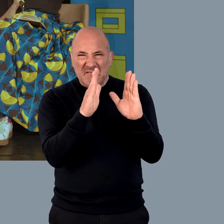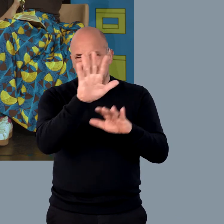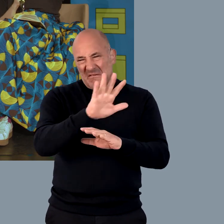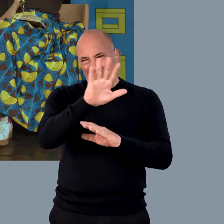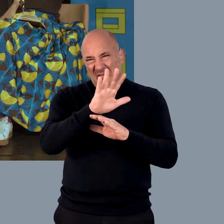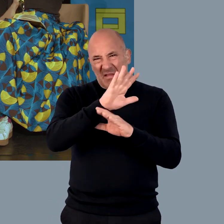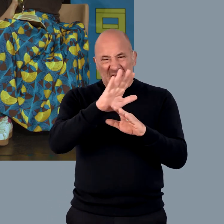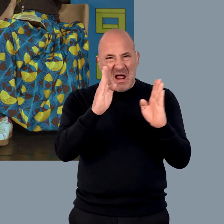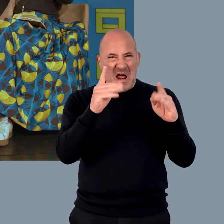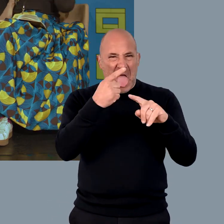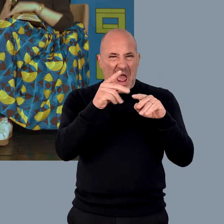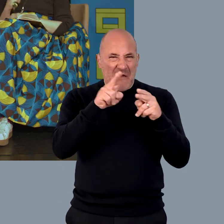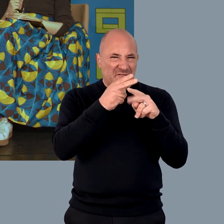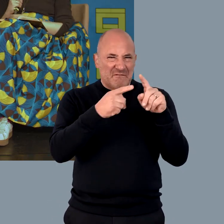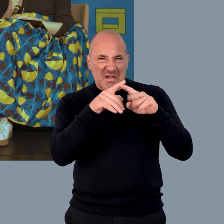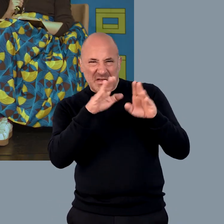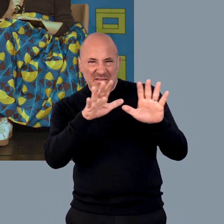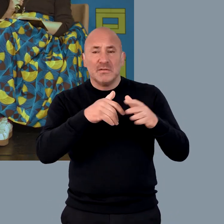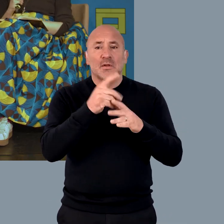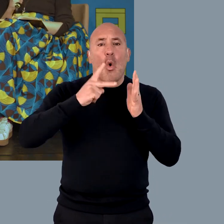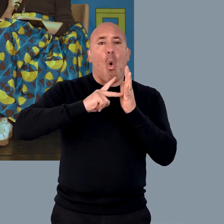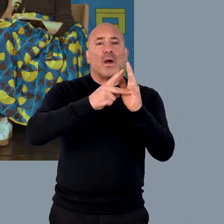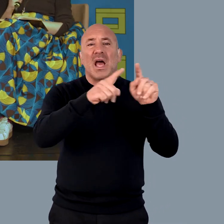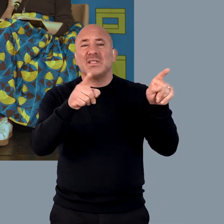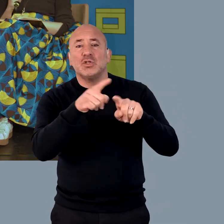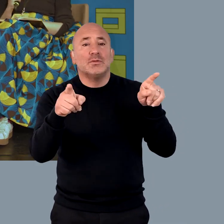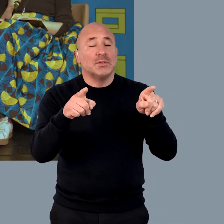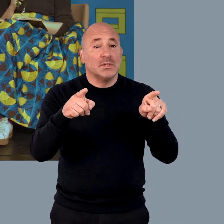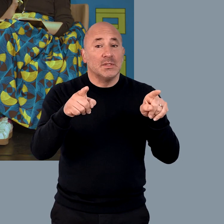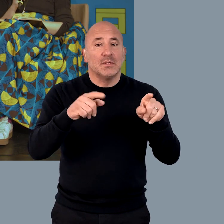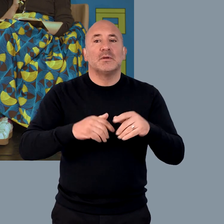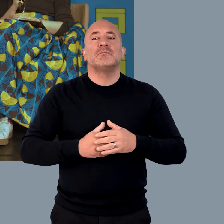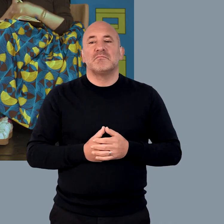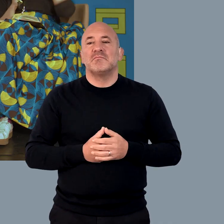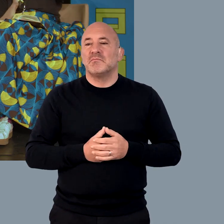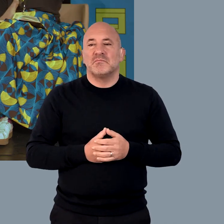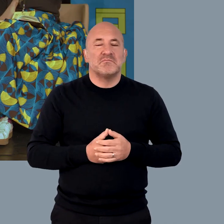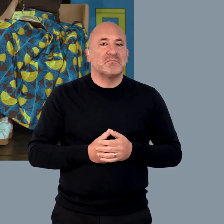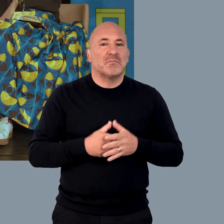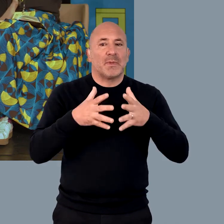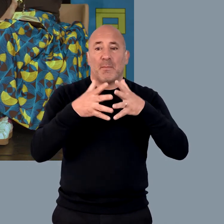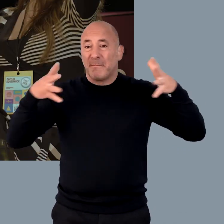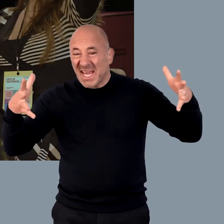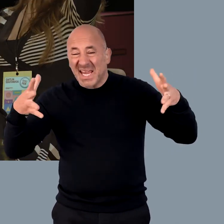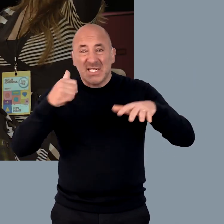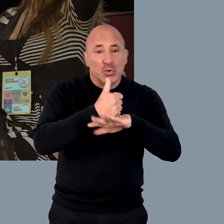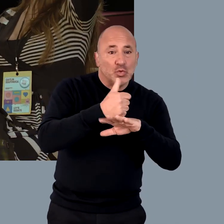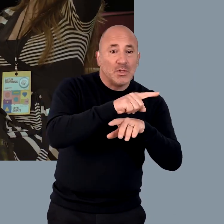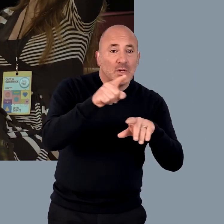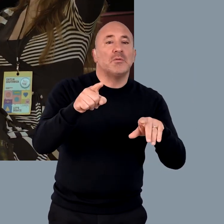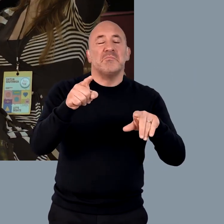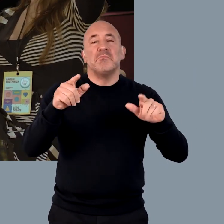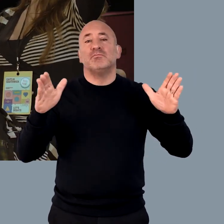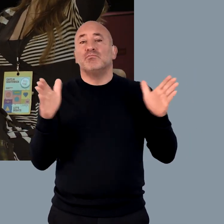maybe, somewhere in there. Any kind of organization. Yeah. Large institutions? Okay, and